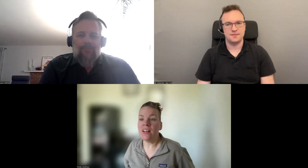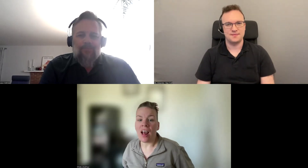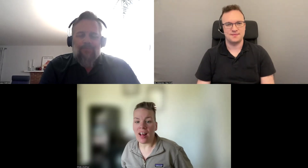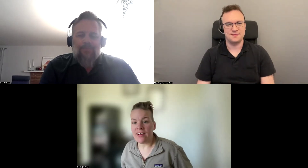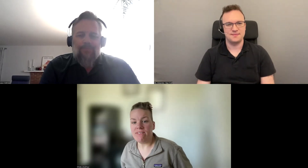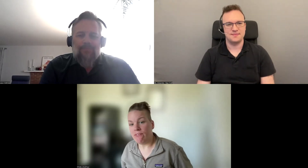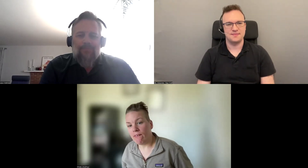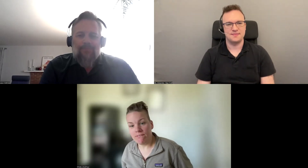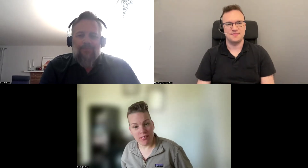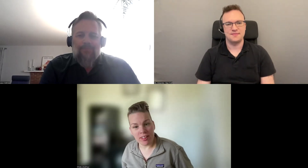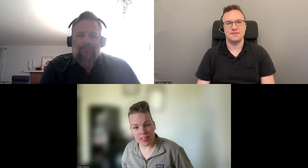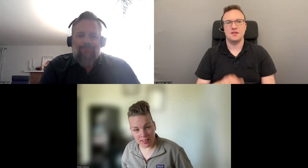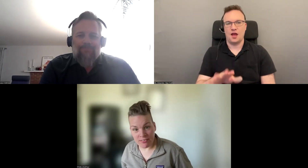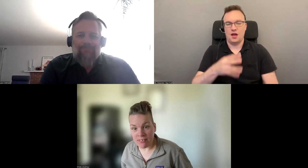very